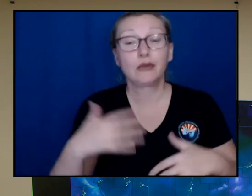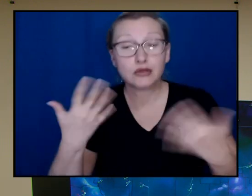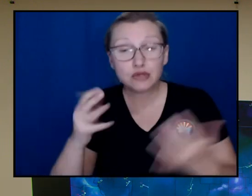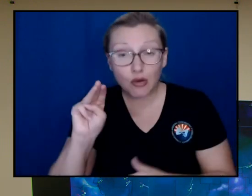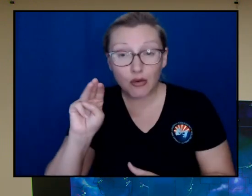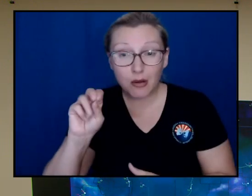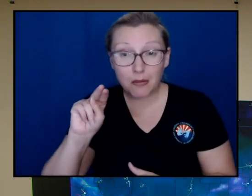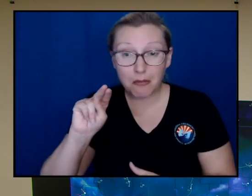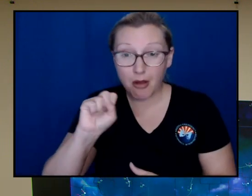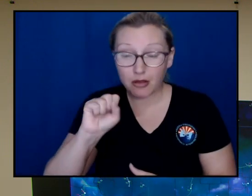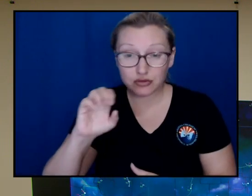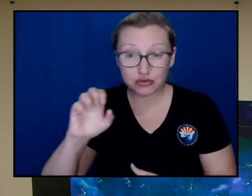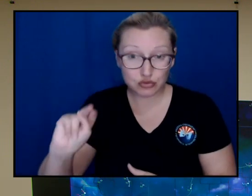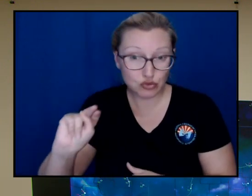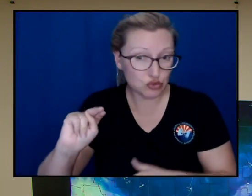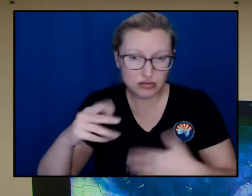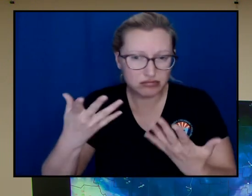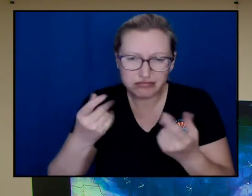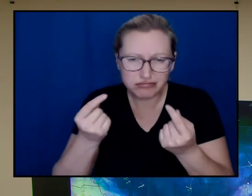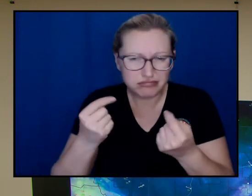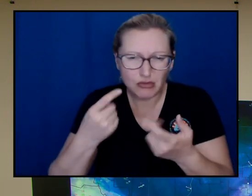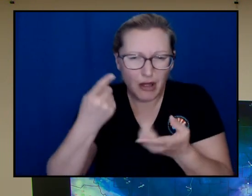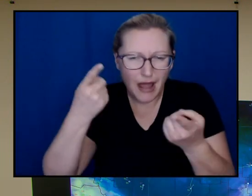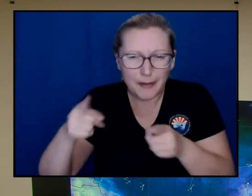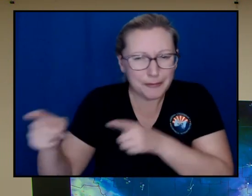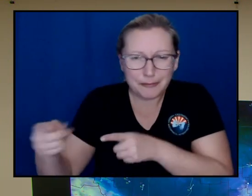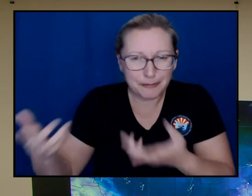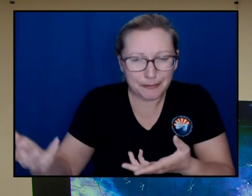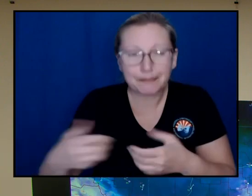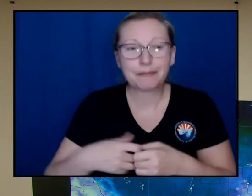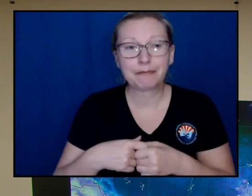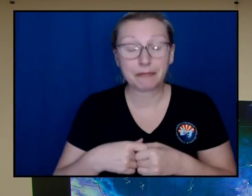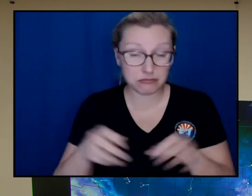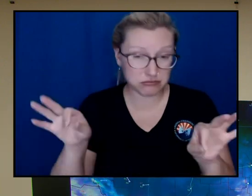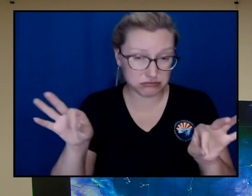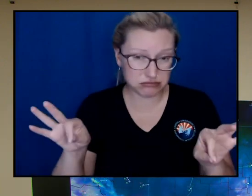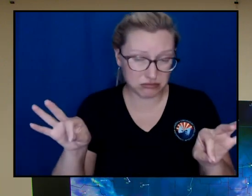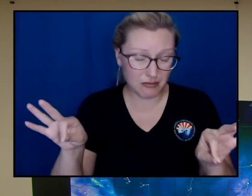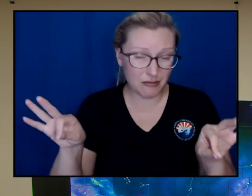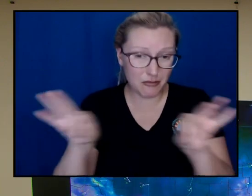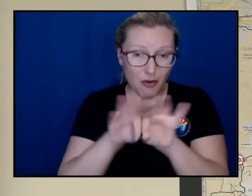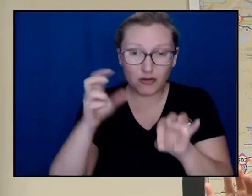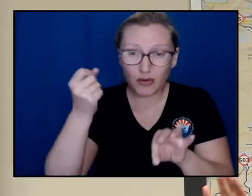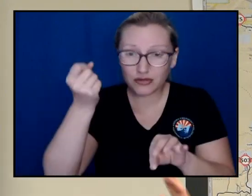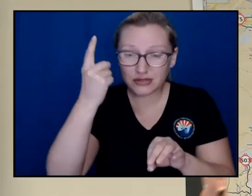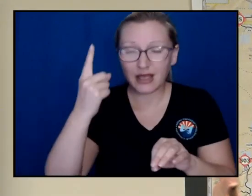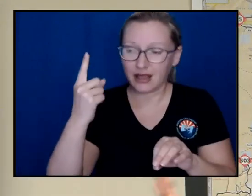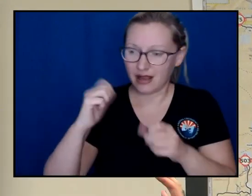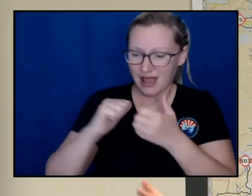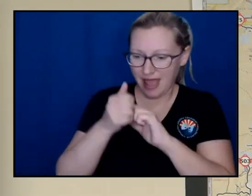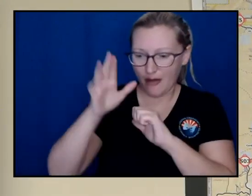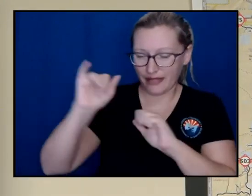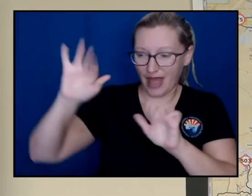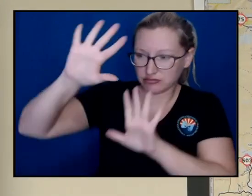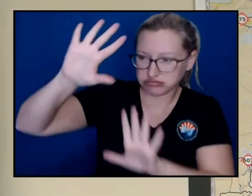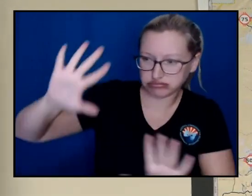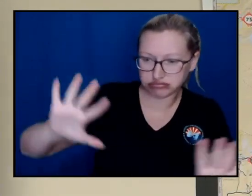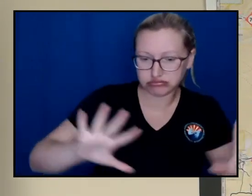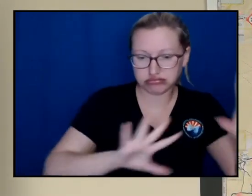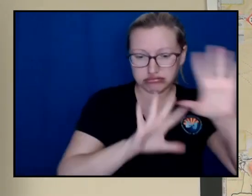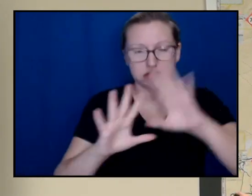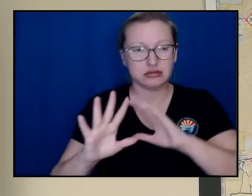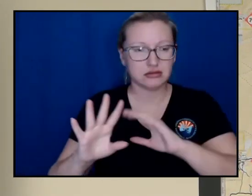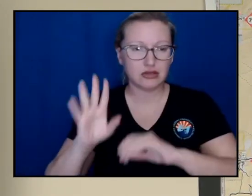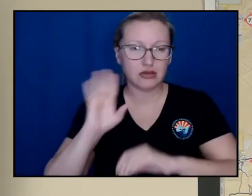important to kind of get an idea of how this affects our day-to-day lives, and it's really interesting how